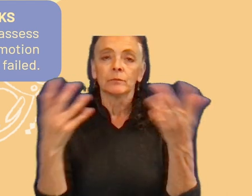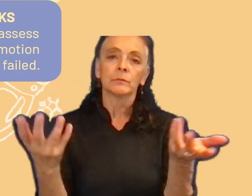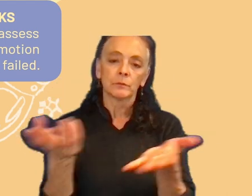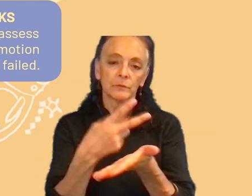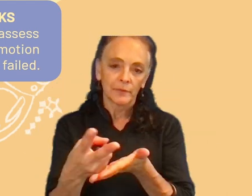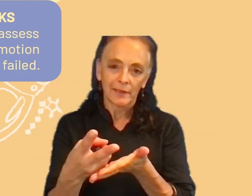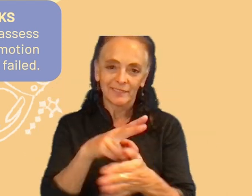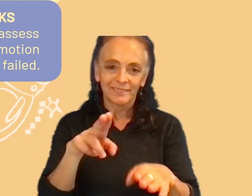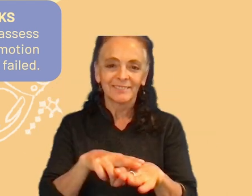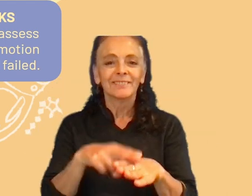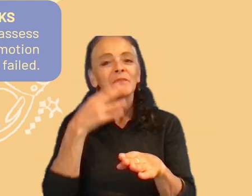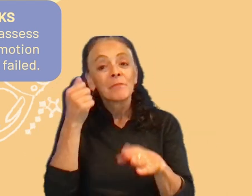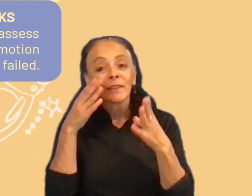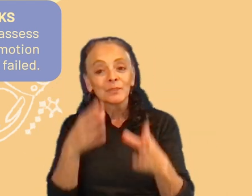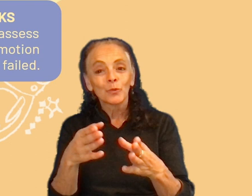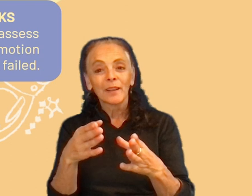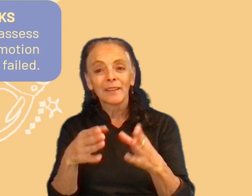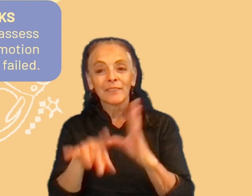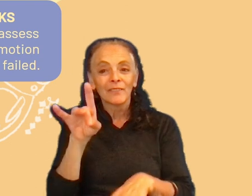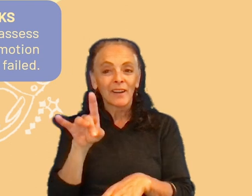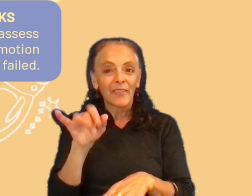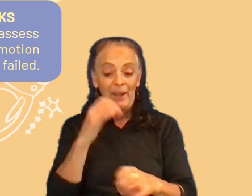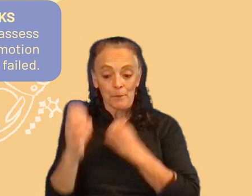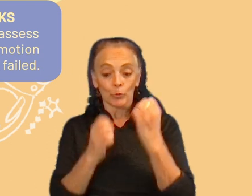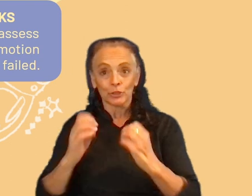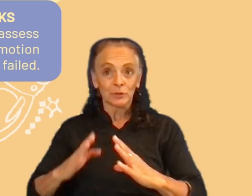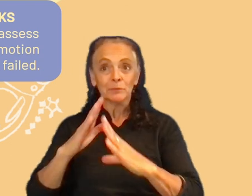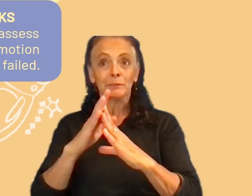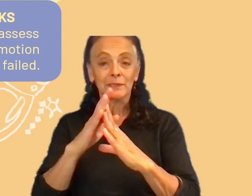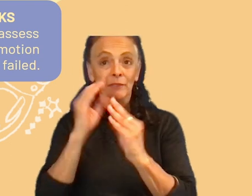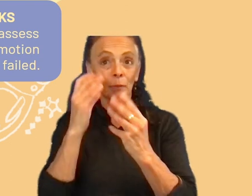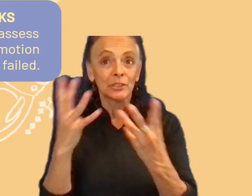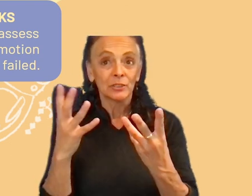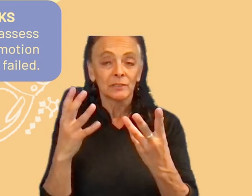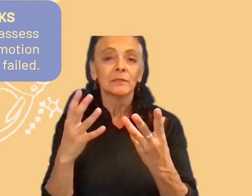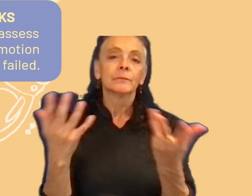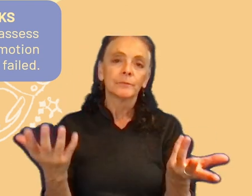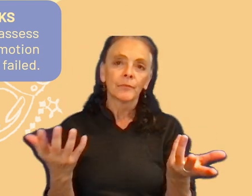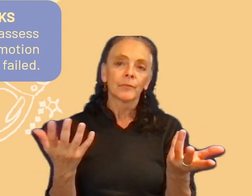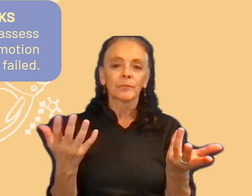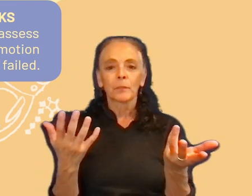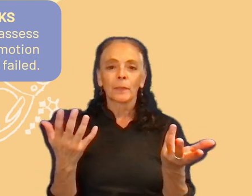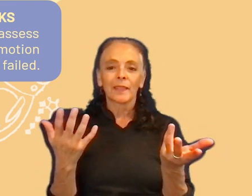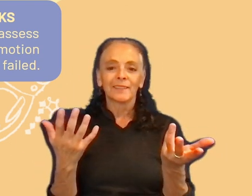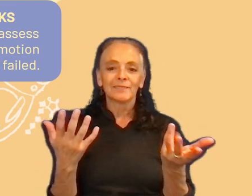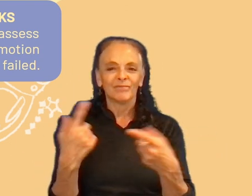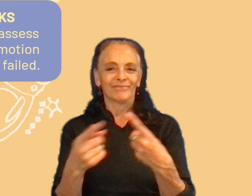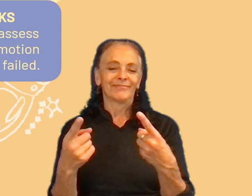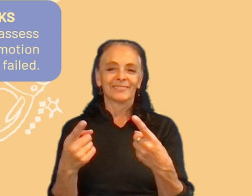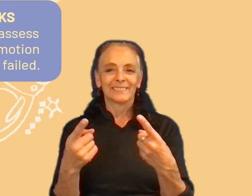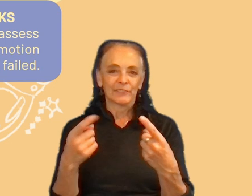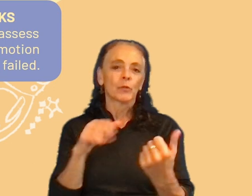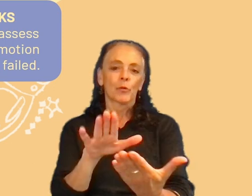best way to get this this emotion picks is in another uh another